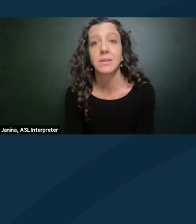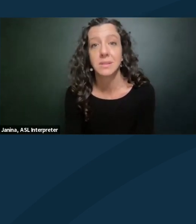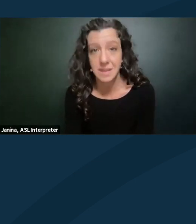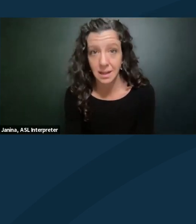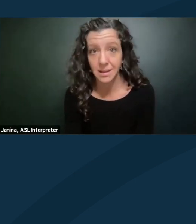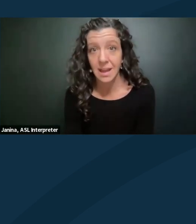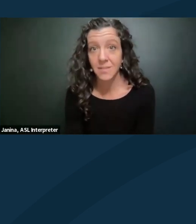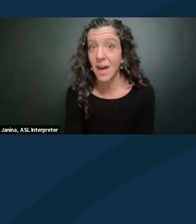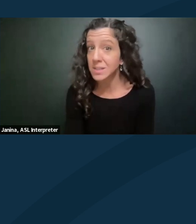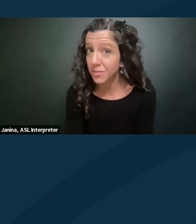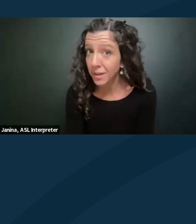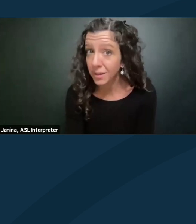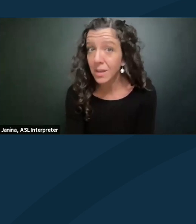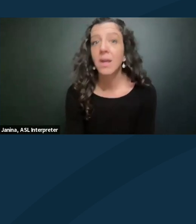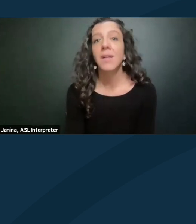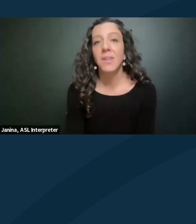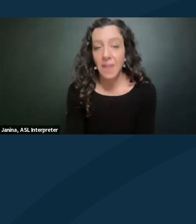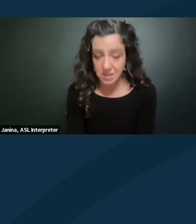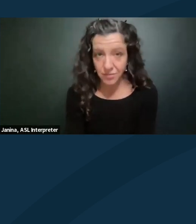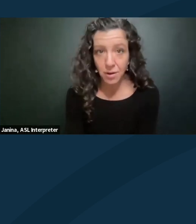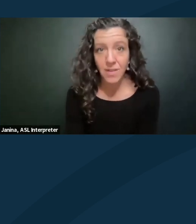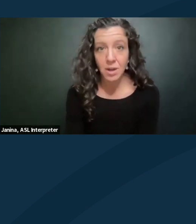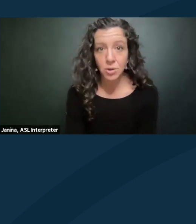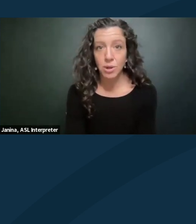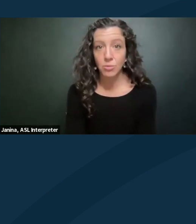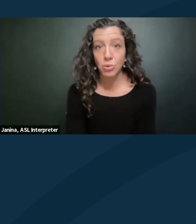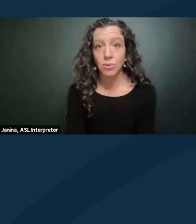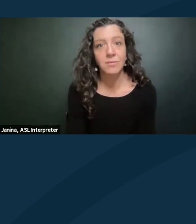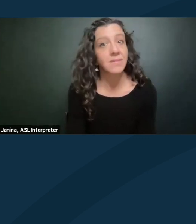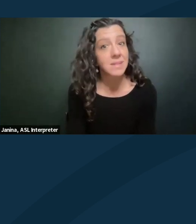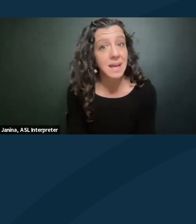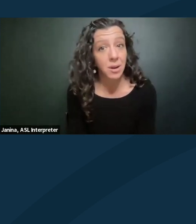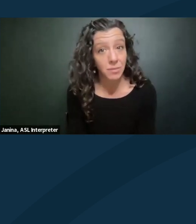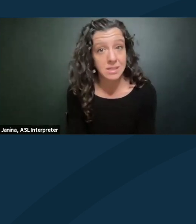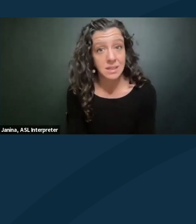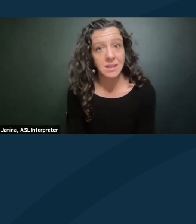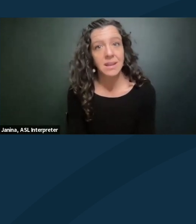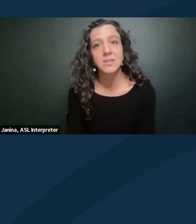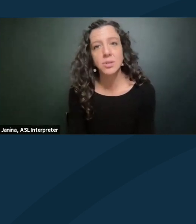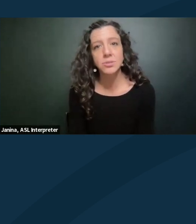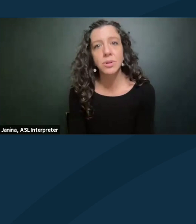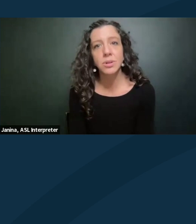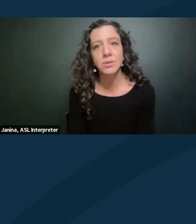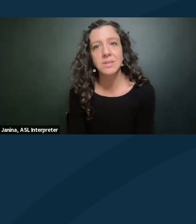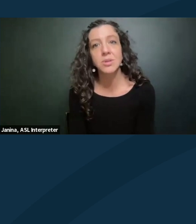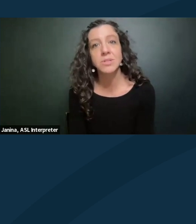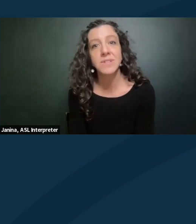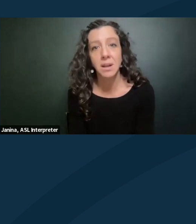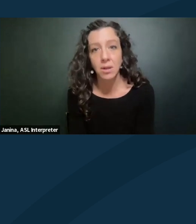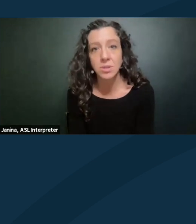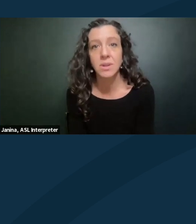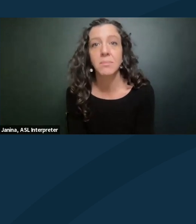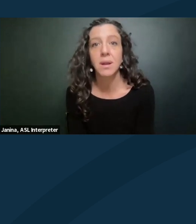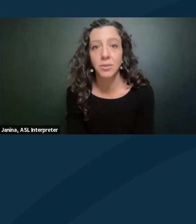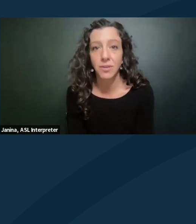medical setting. And if that is a fail, then that's a failure of that new rule. This is at risk. This also includes the use